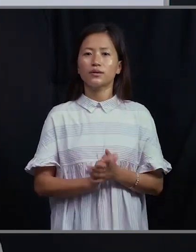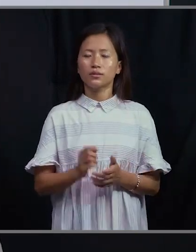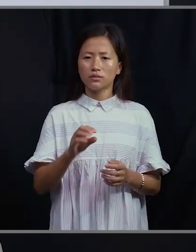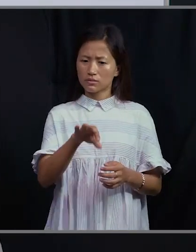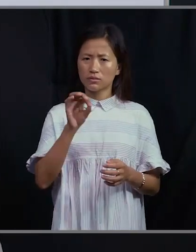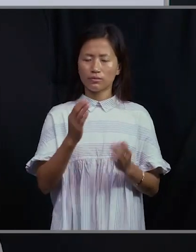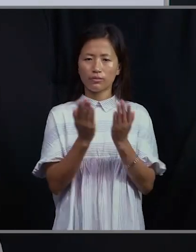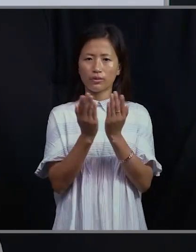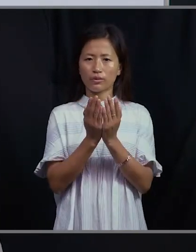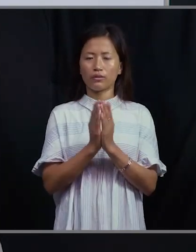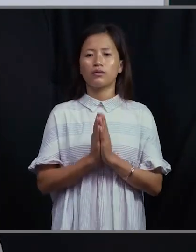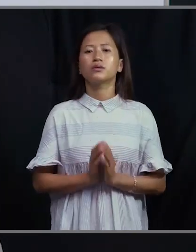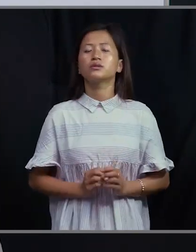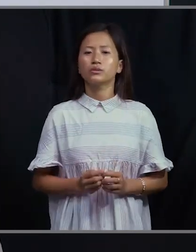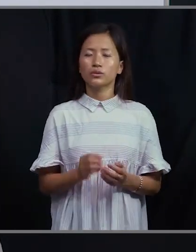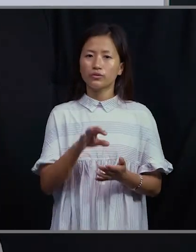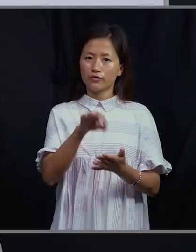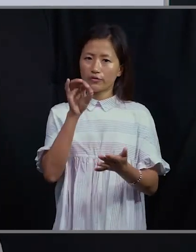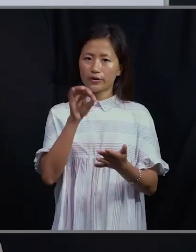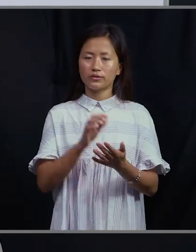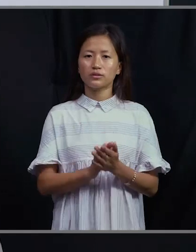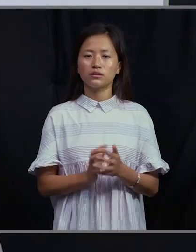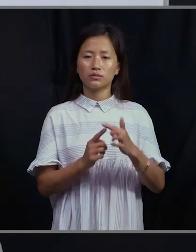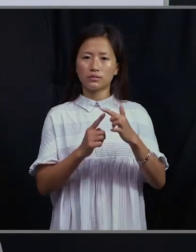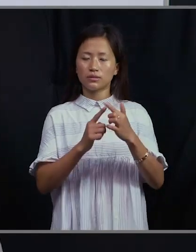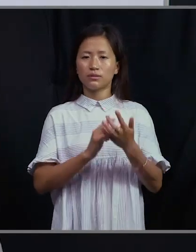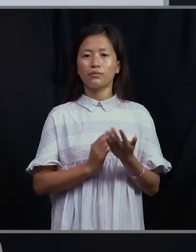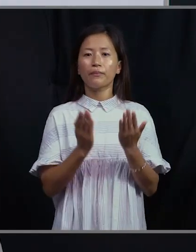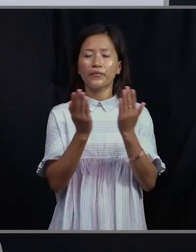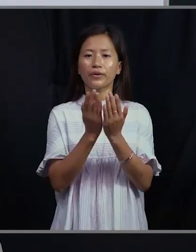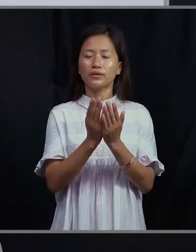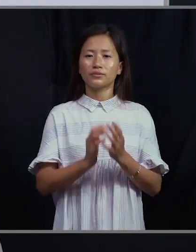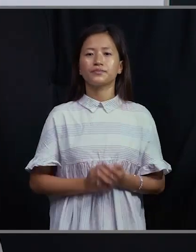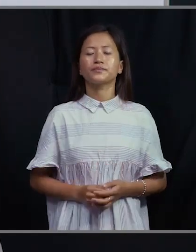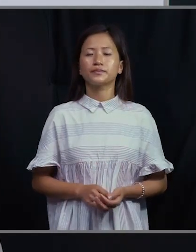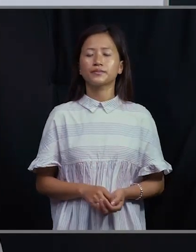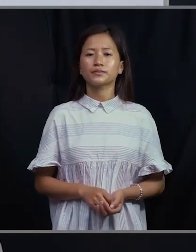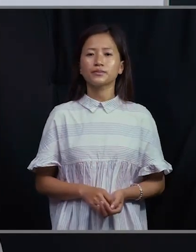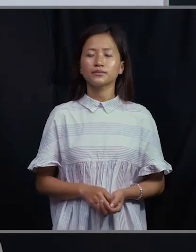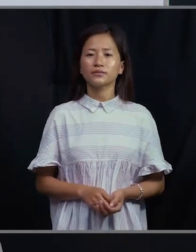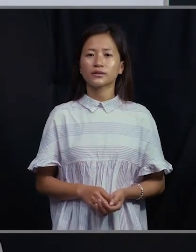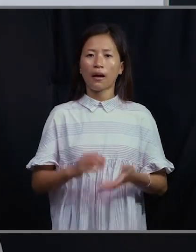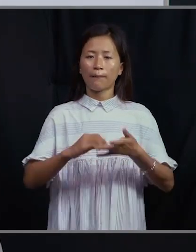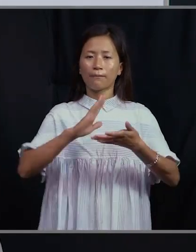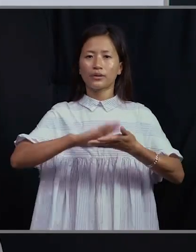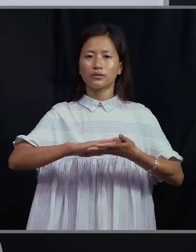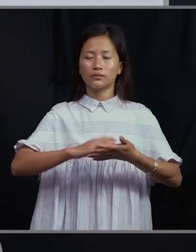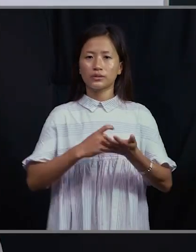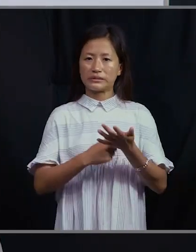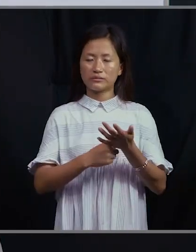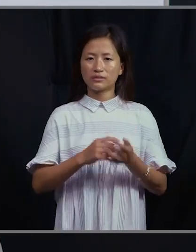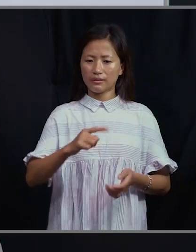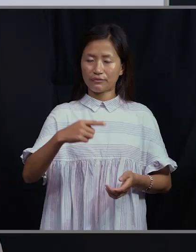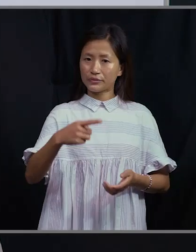you might find Shih, but in your textbooks it's written Shahi. So Shahi marriage or the regular